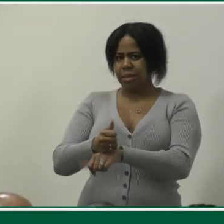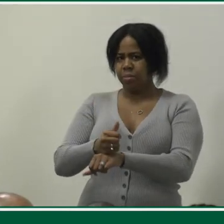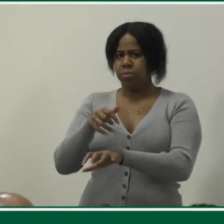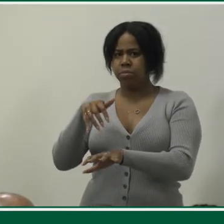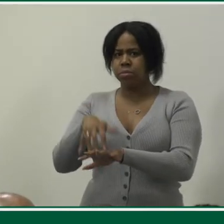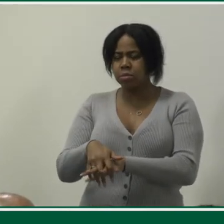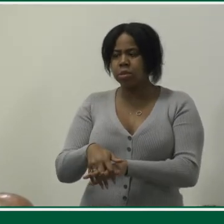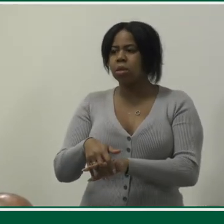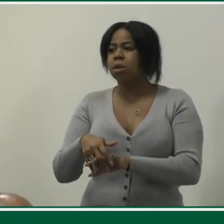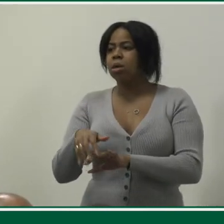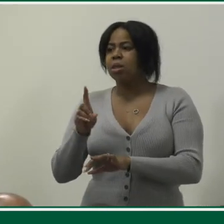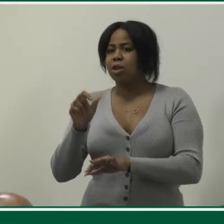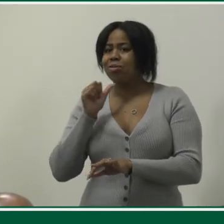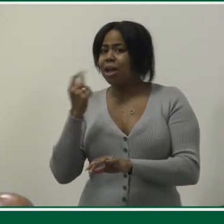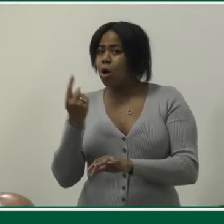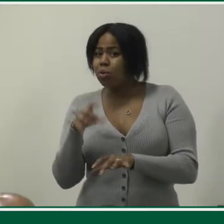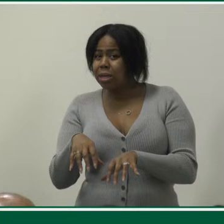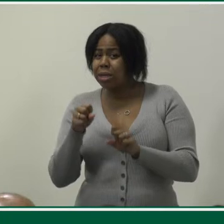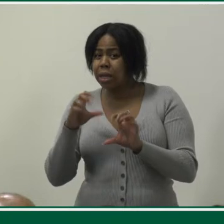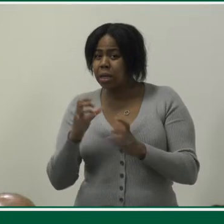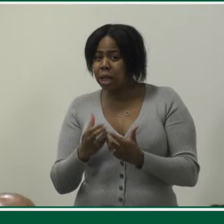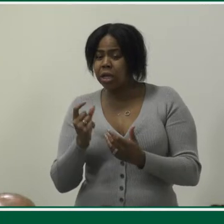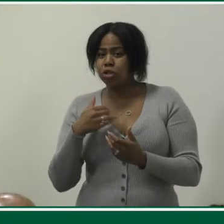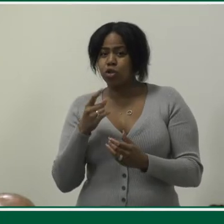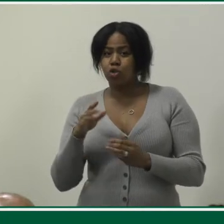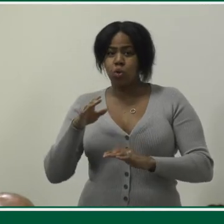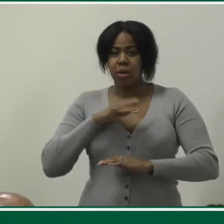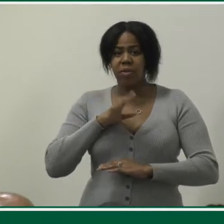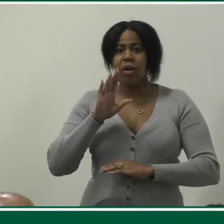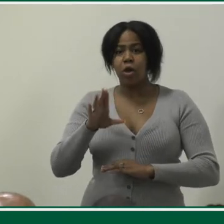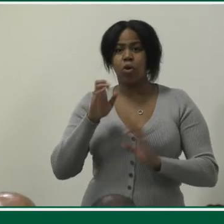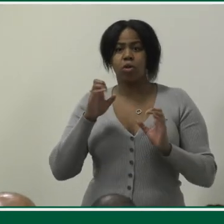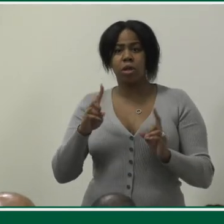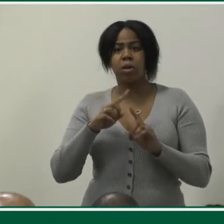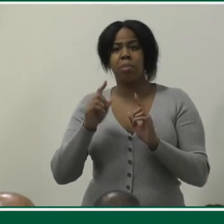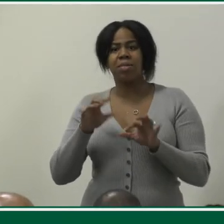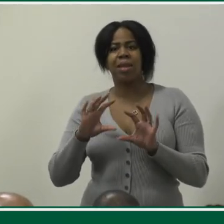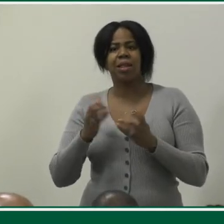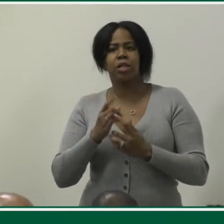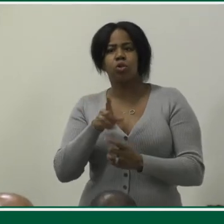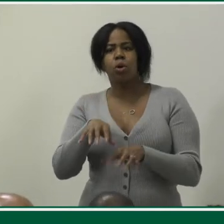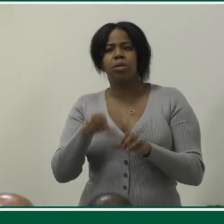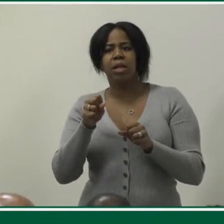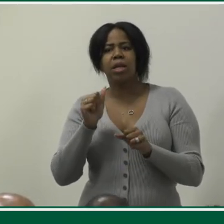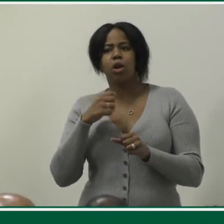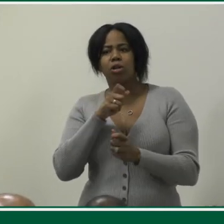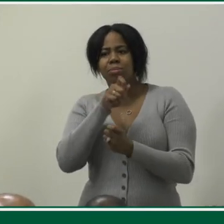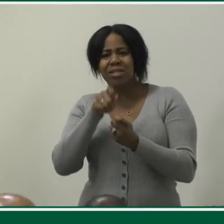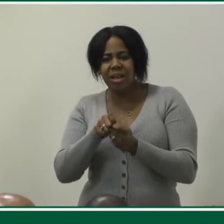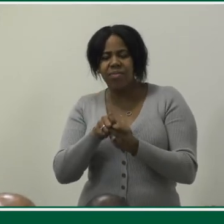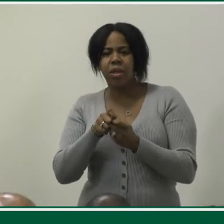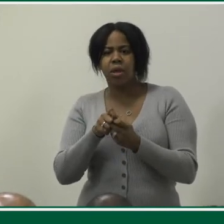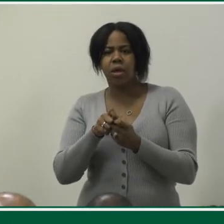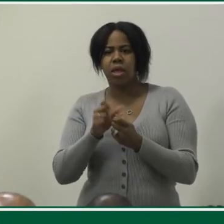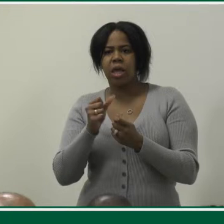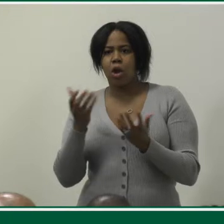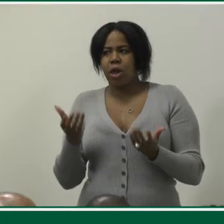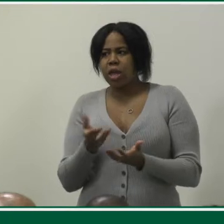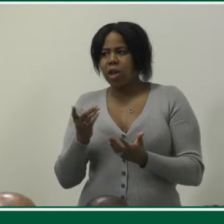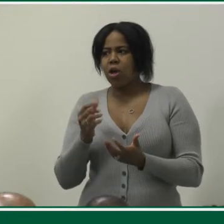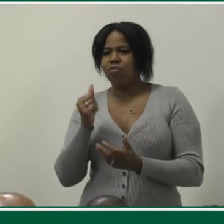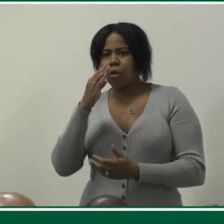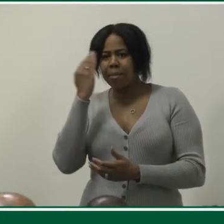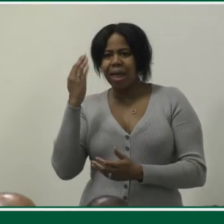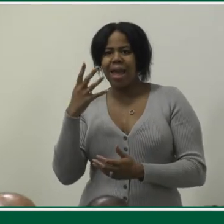not only are you taking these classes to complete your general education, but the classes that you're taking are specifically focused on the Black and Pan-African